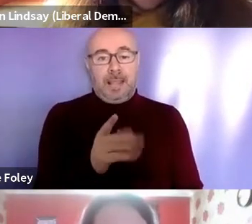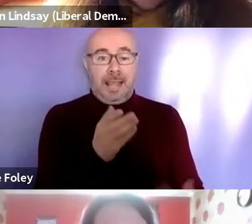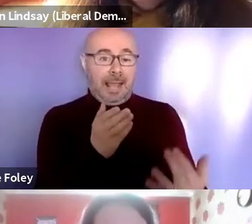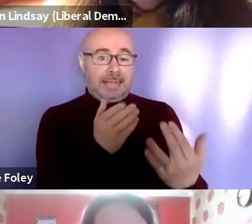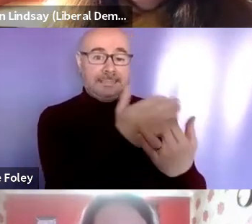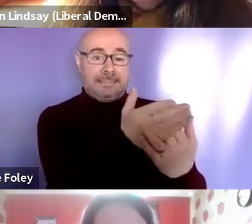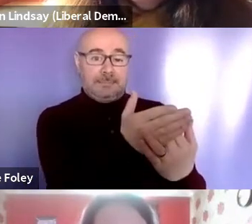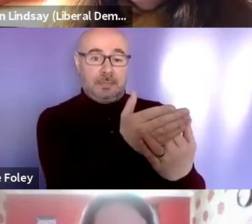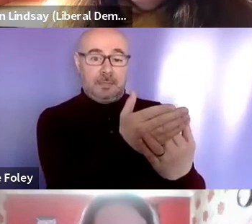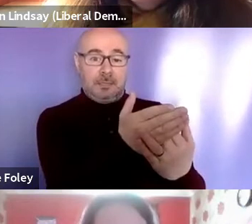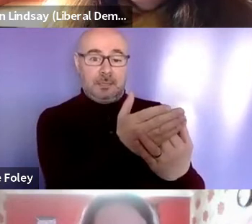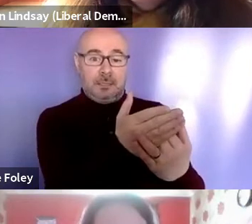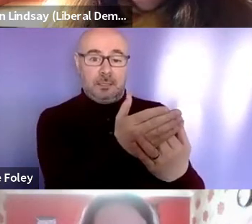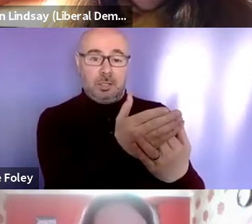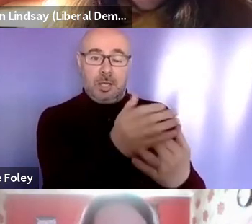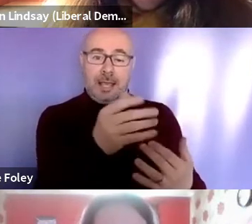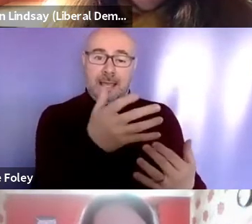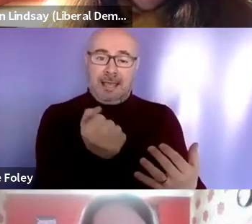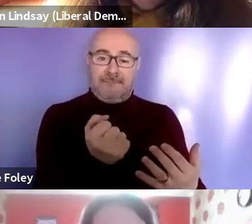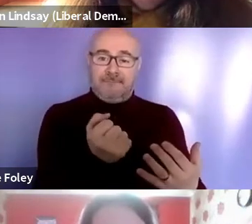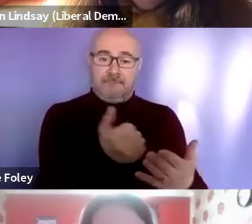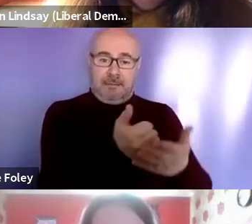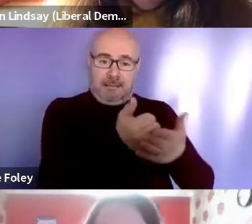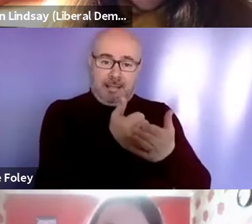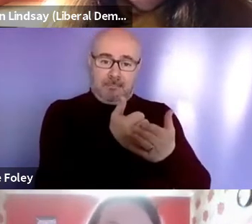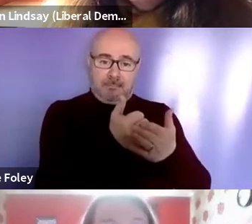means benefit everyone. The